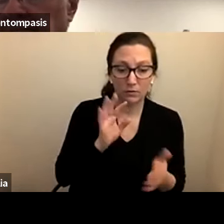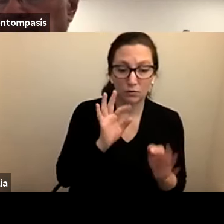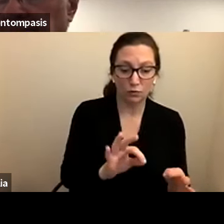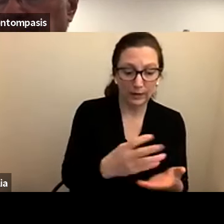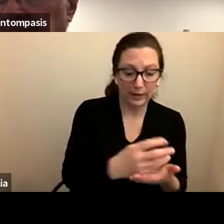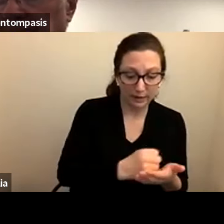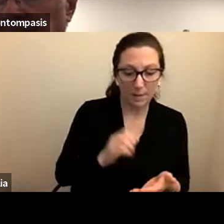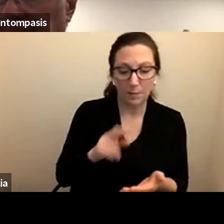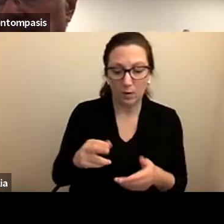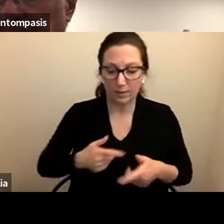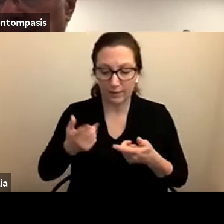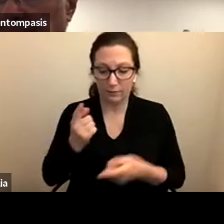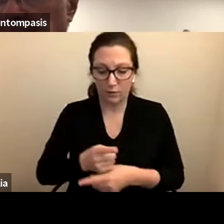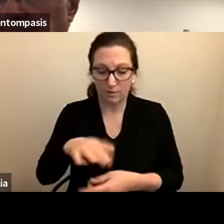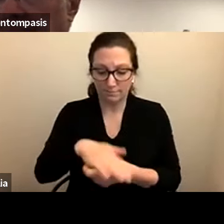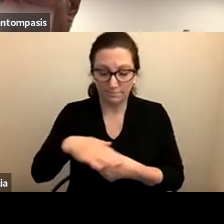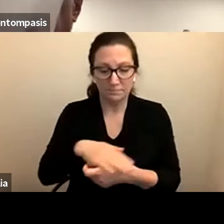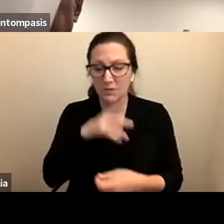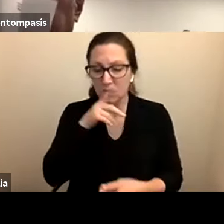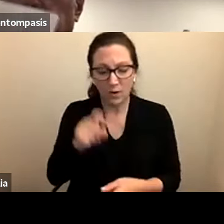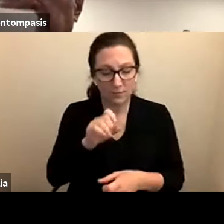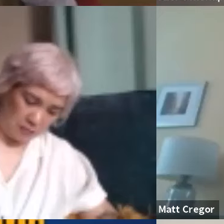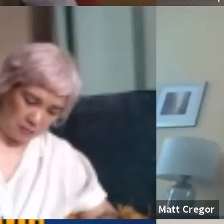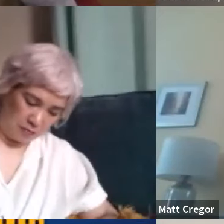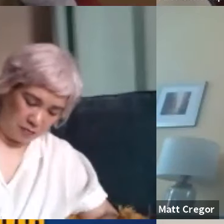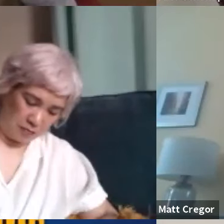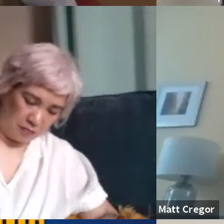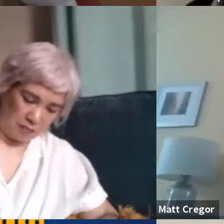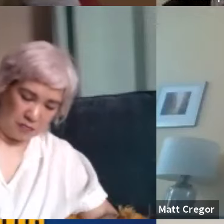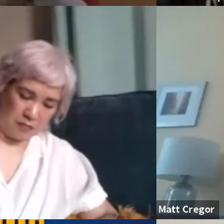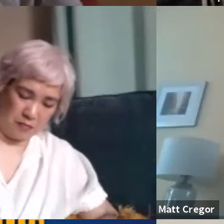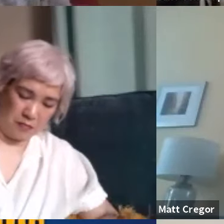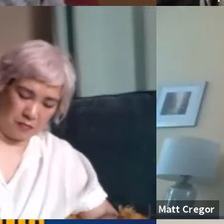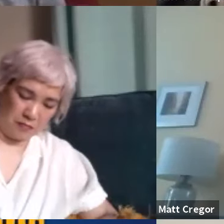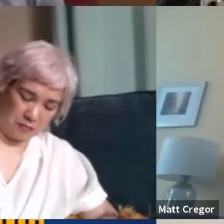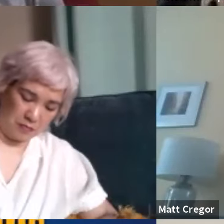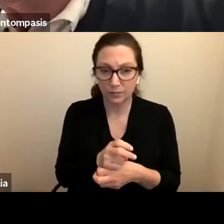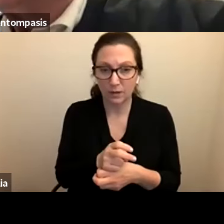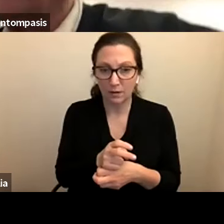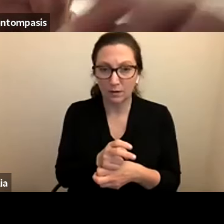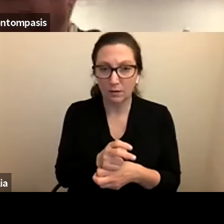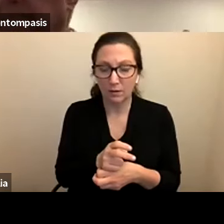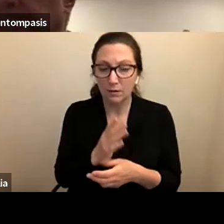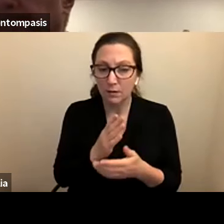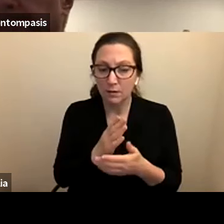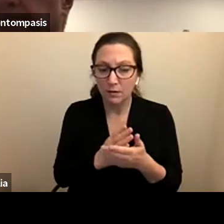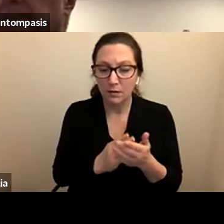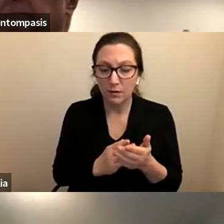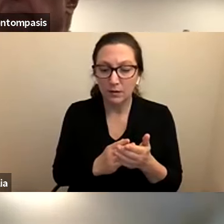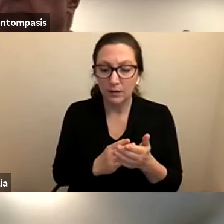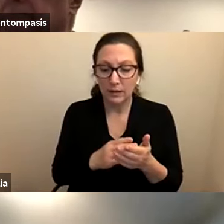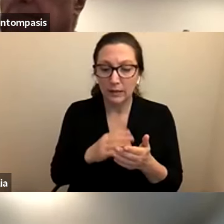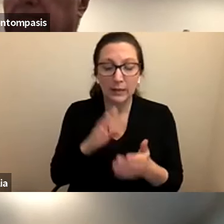anymore. You have the privilege over other kids to enter exam school. Will kids study hard